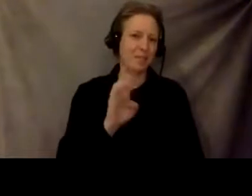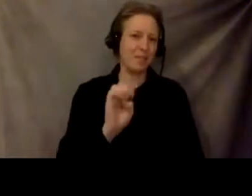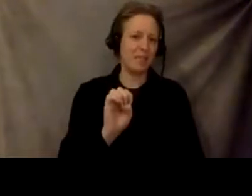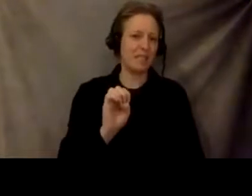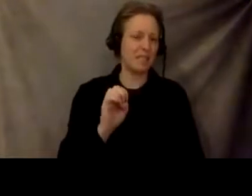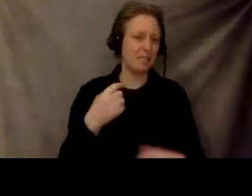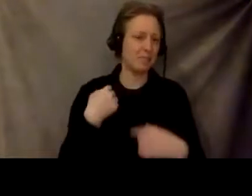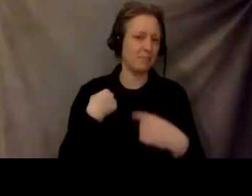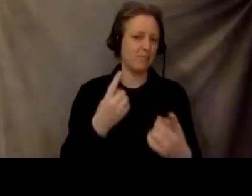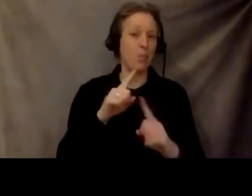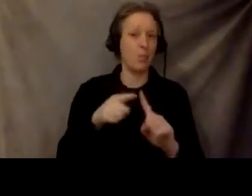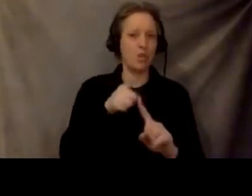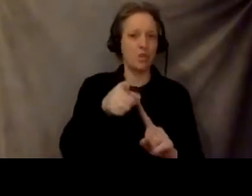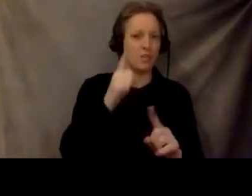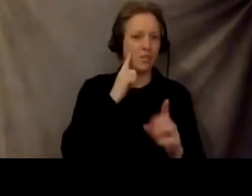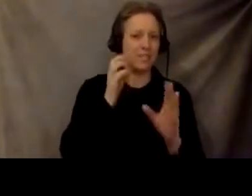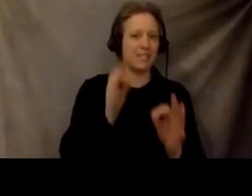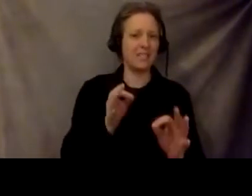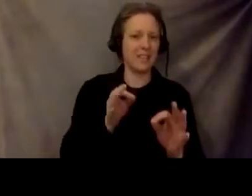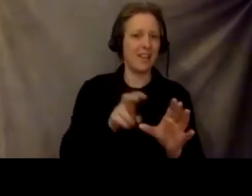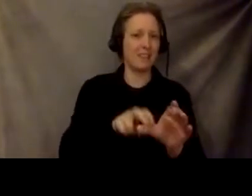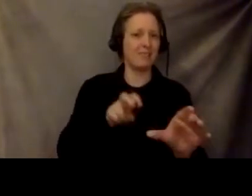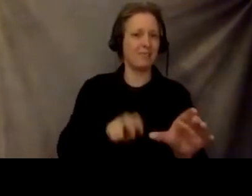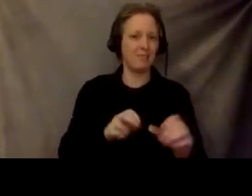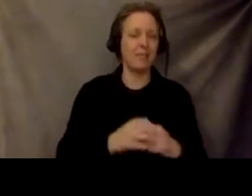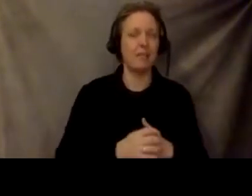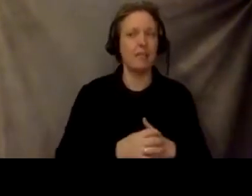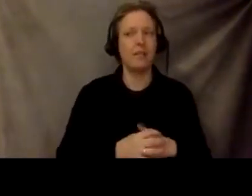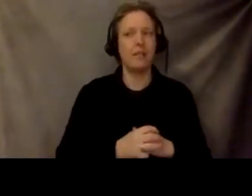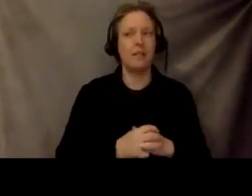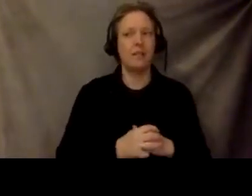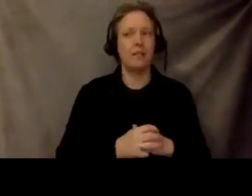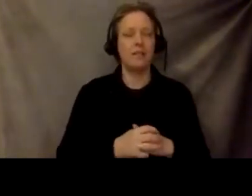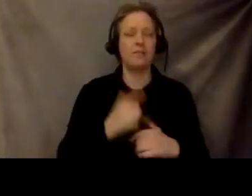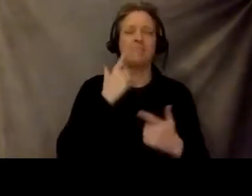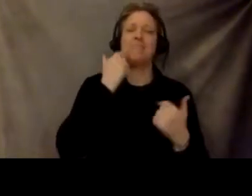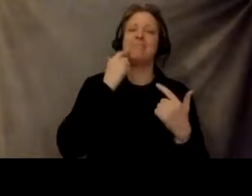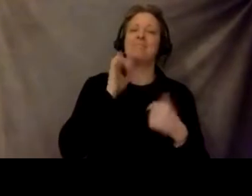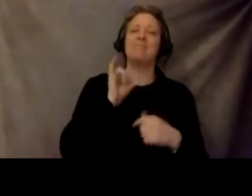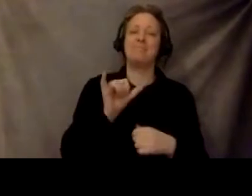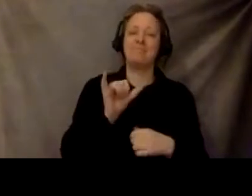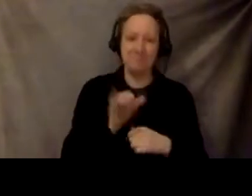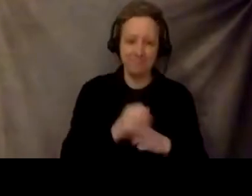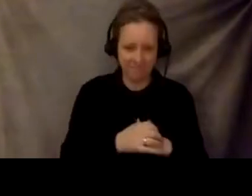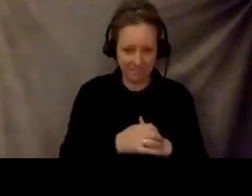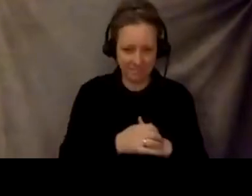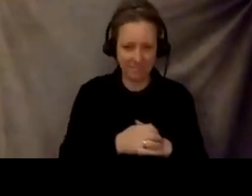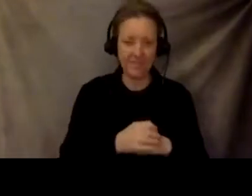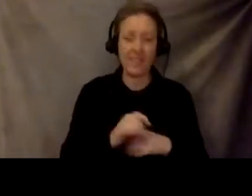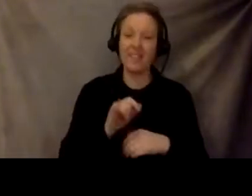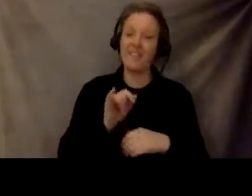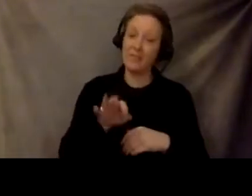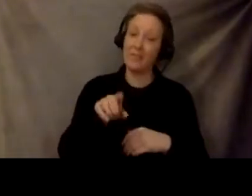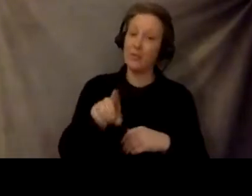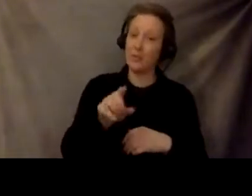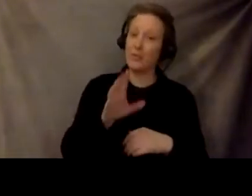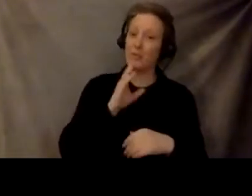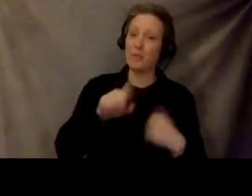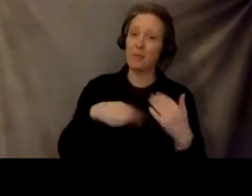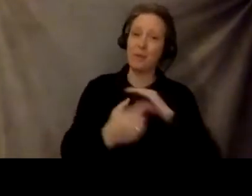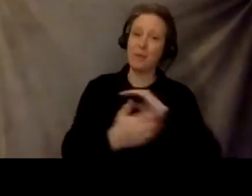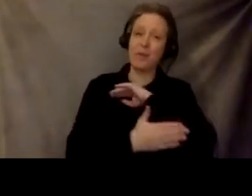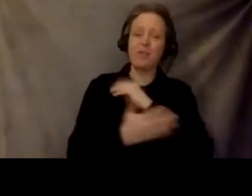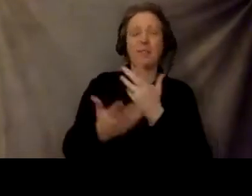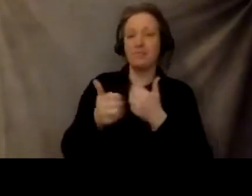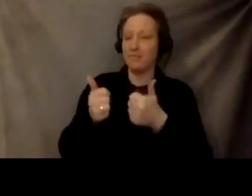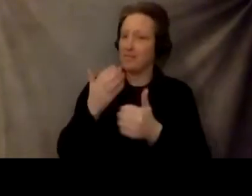of years. I think if you're talking about the county, and that's a great question. I appreciate that.